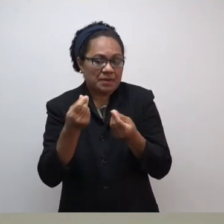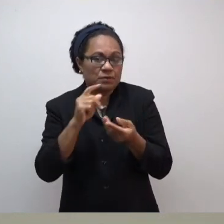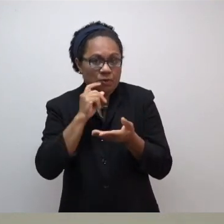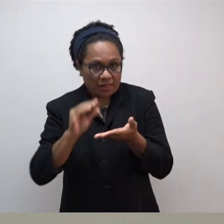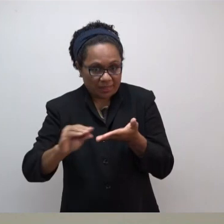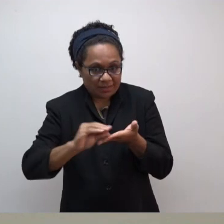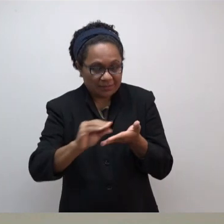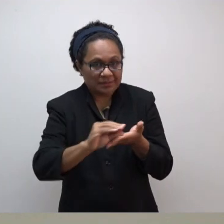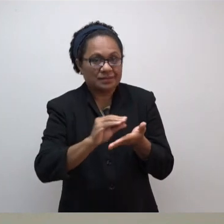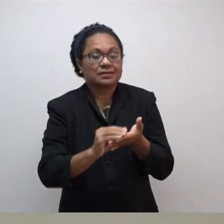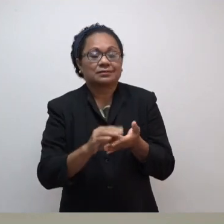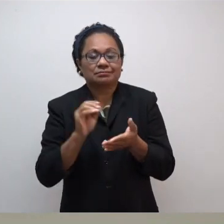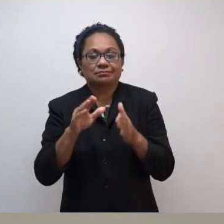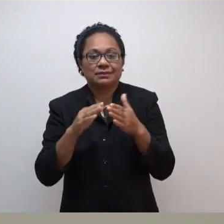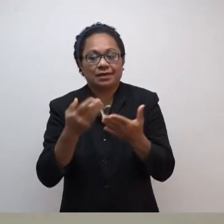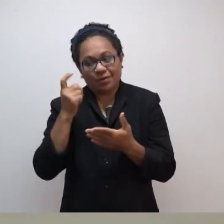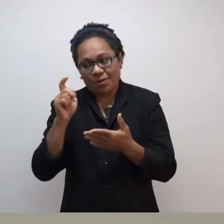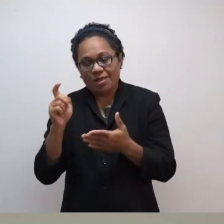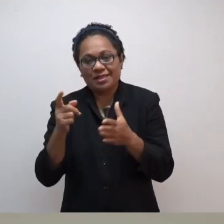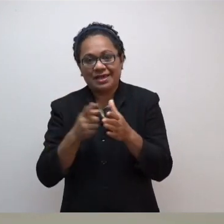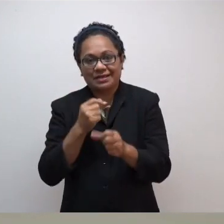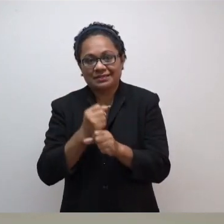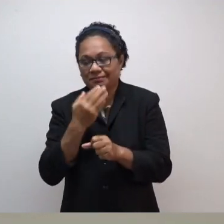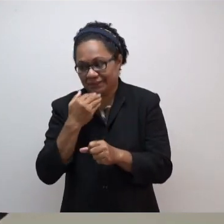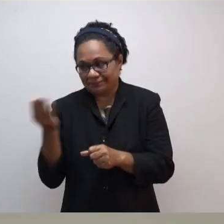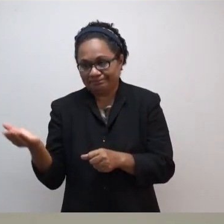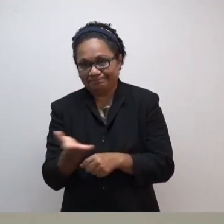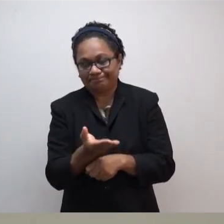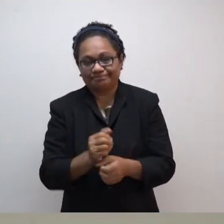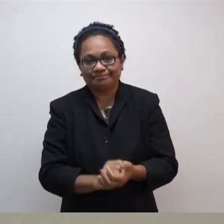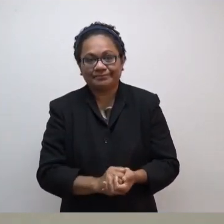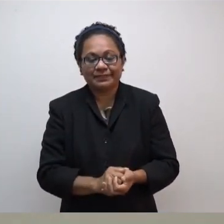now call upon the Attorney-General and Minister of Economy to provide his update.